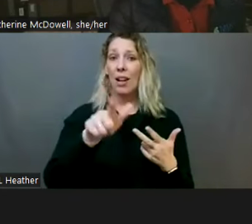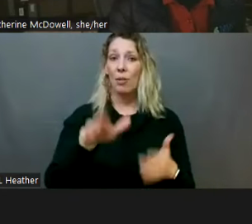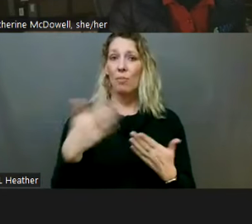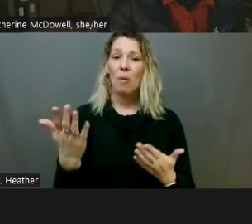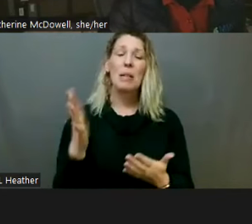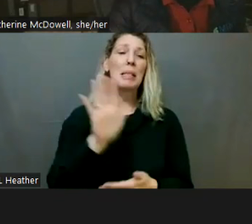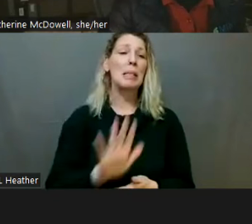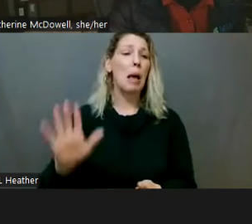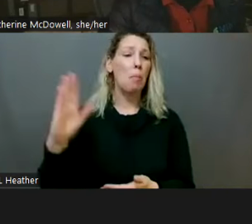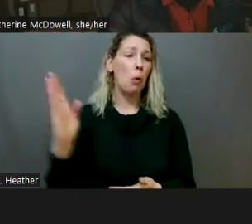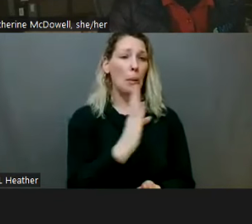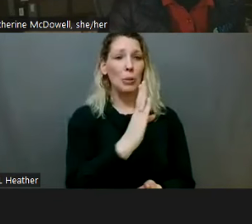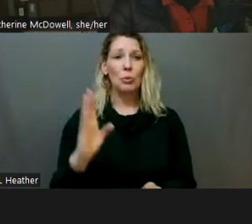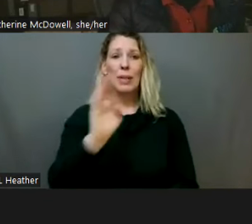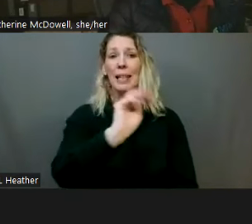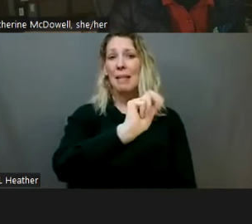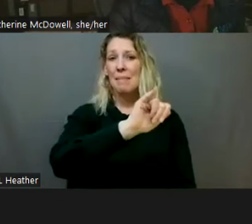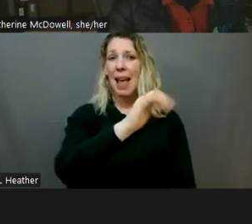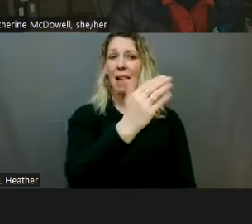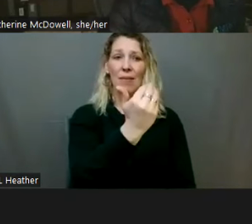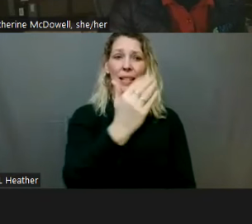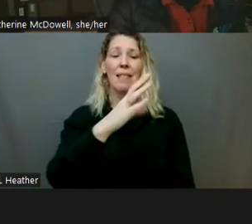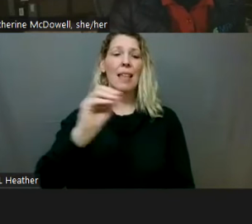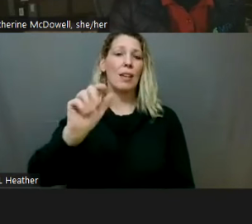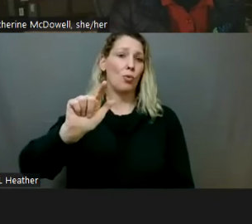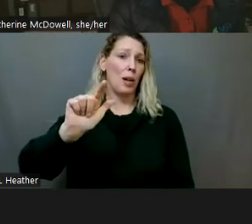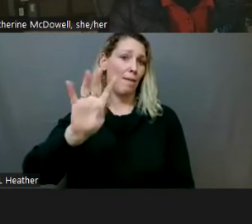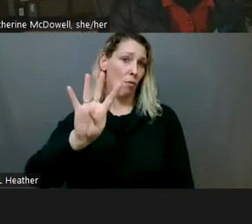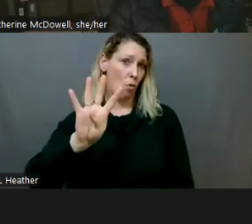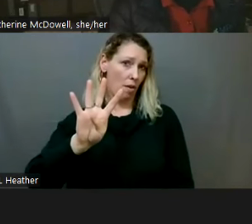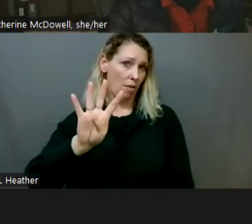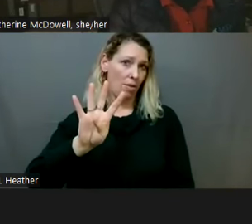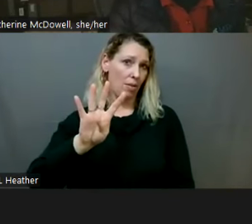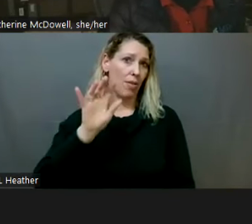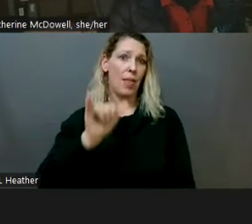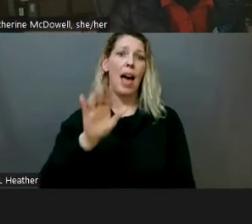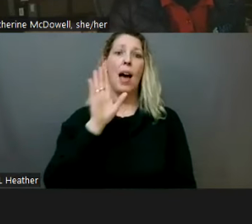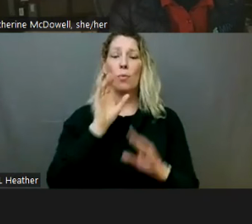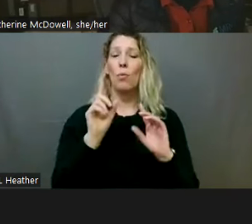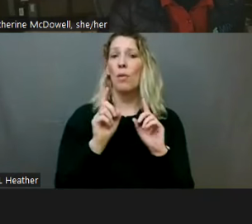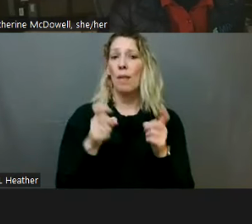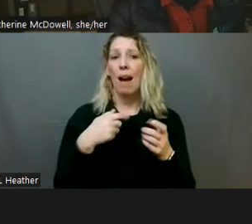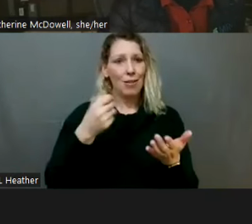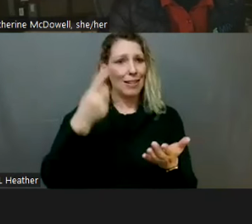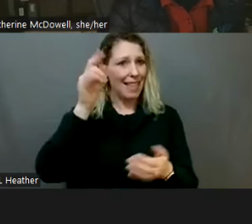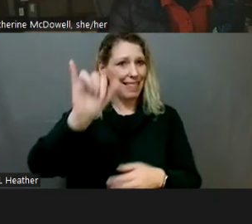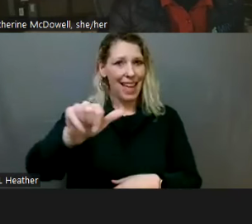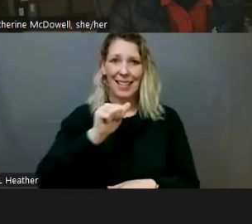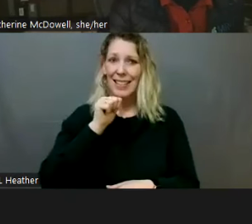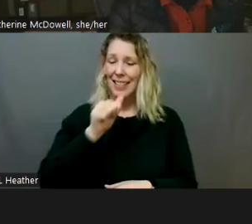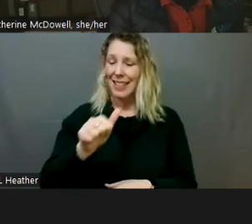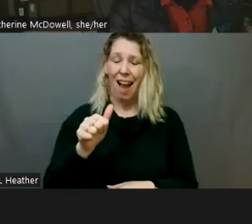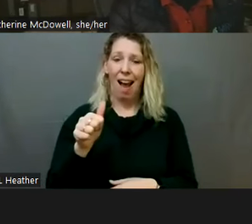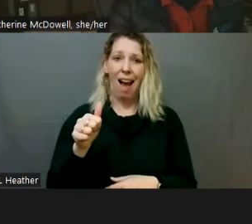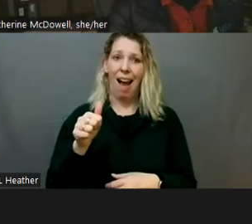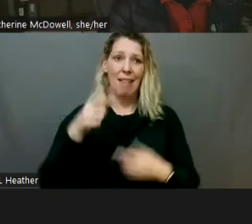somewhere between May 15th and 24th, which would give, and I understand that that's not necessarily a consensus